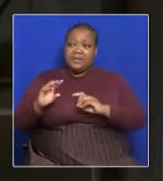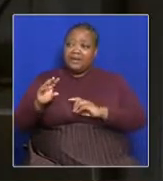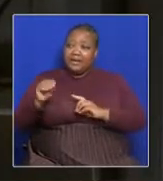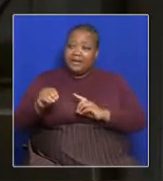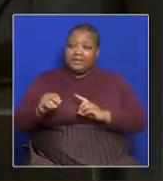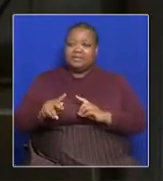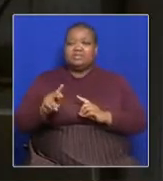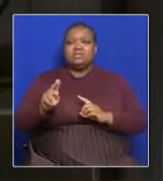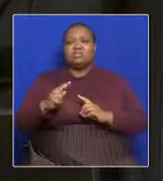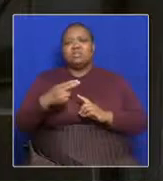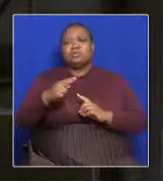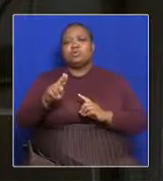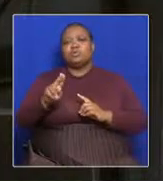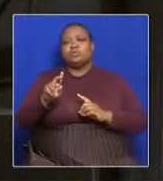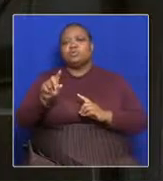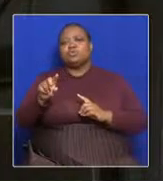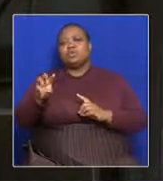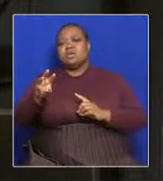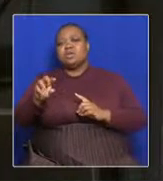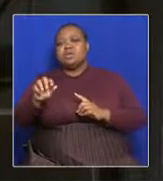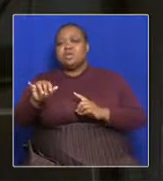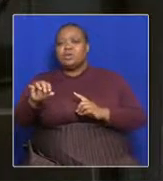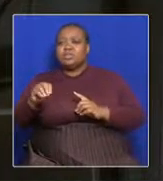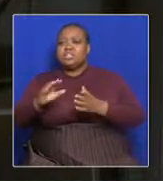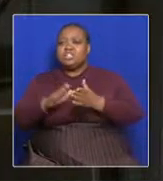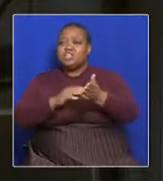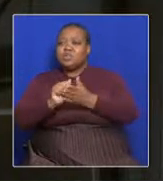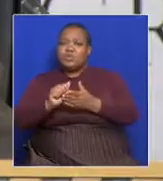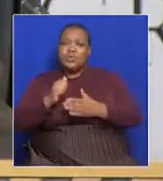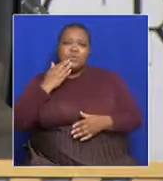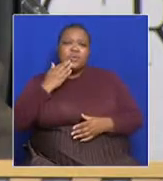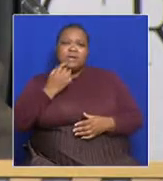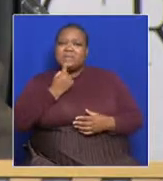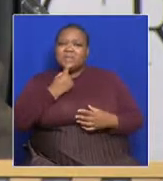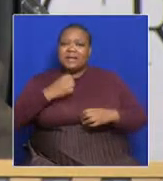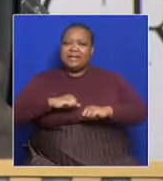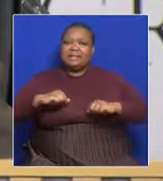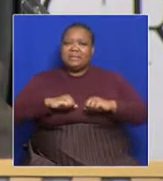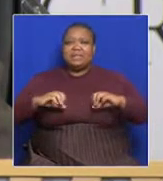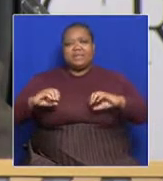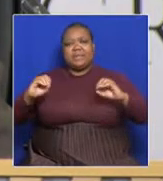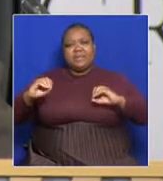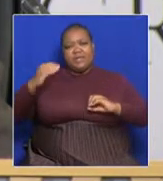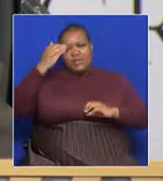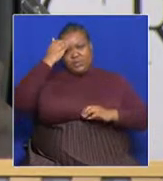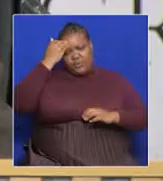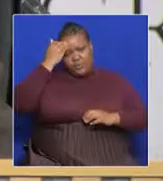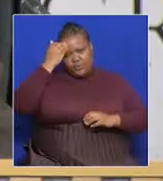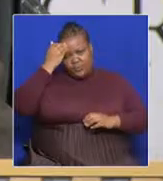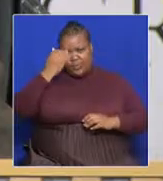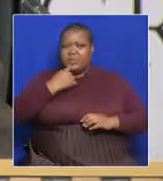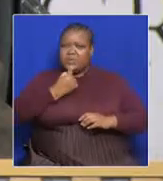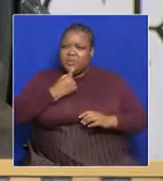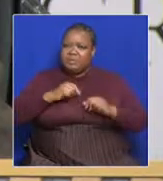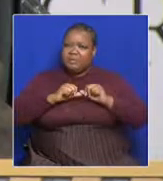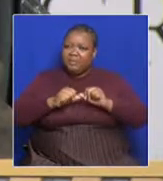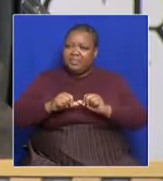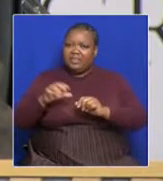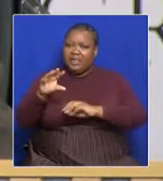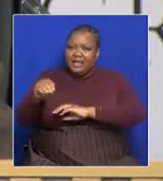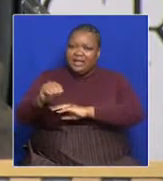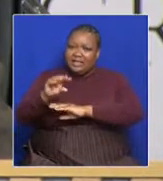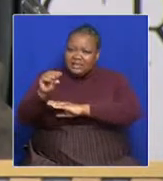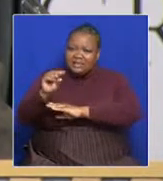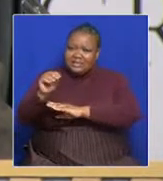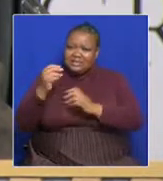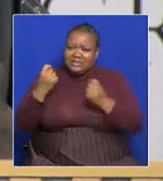it? When you know they don't have capacity, according to you. You know they don't have capacity. But you keep, which doesn't make sense, that you know